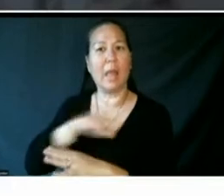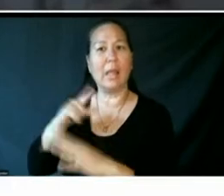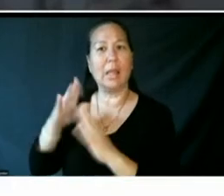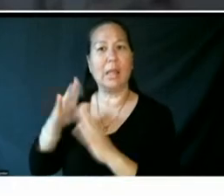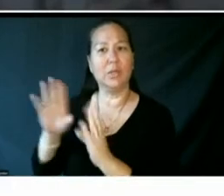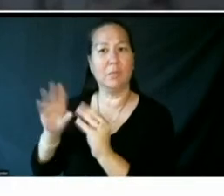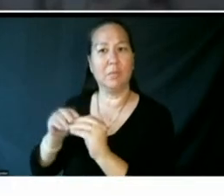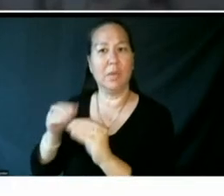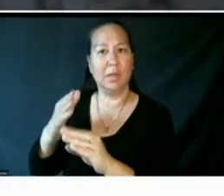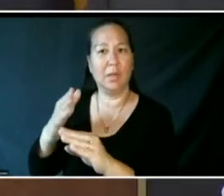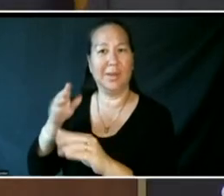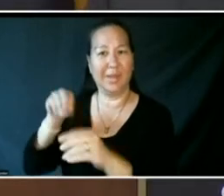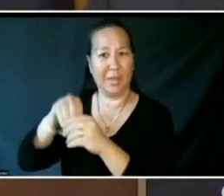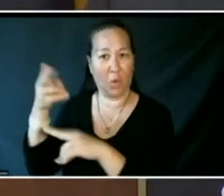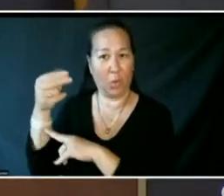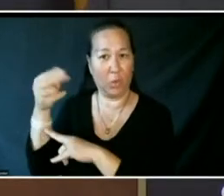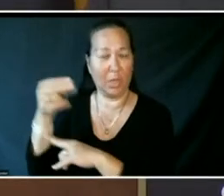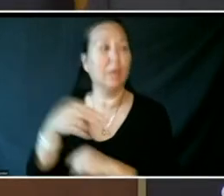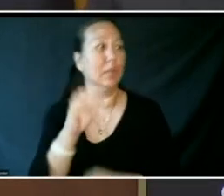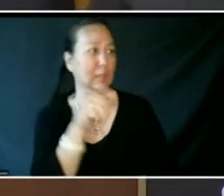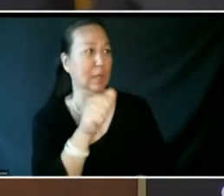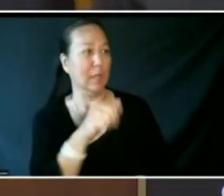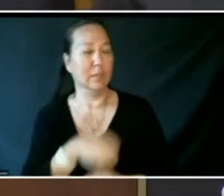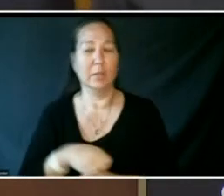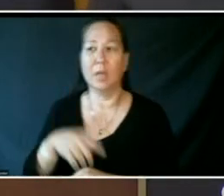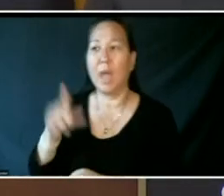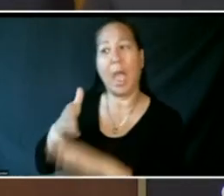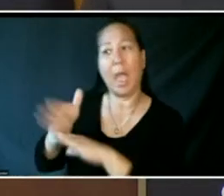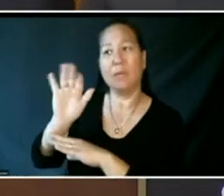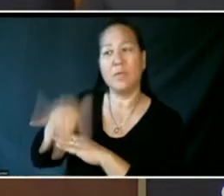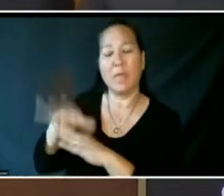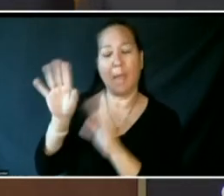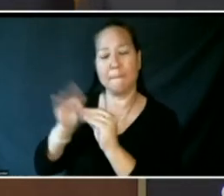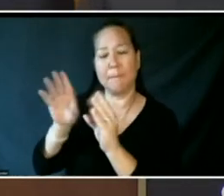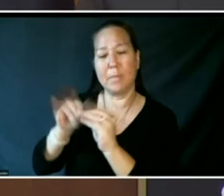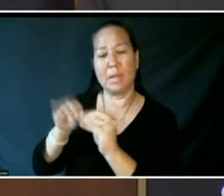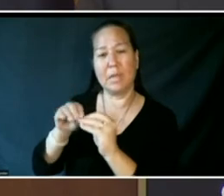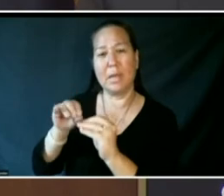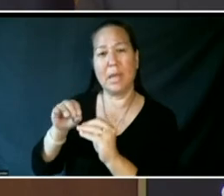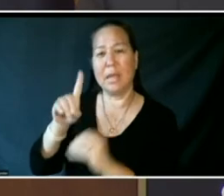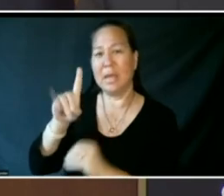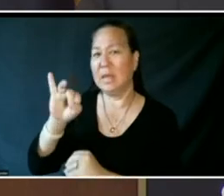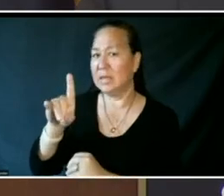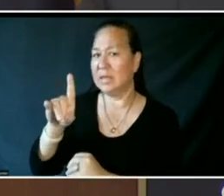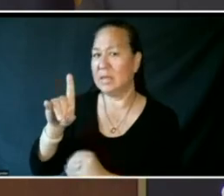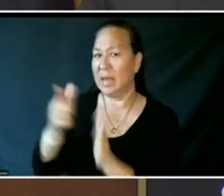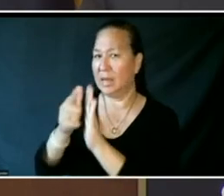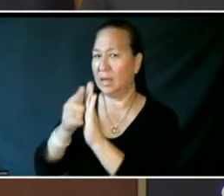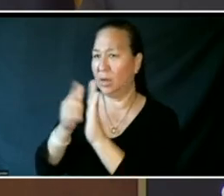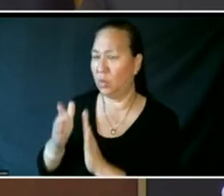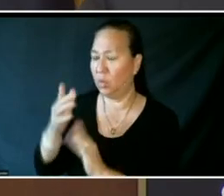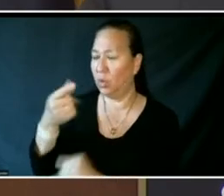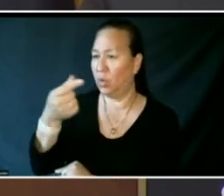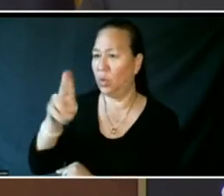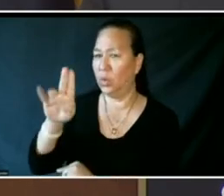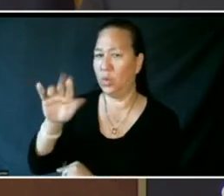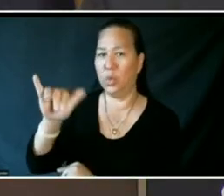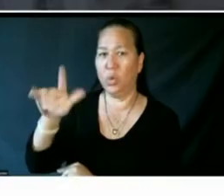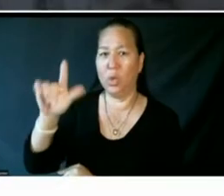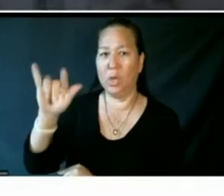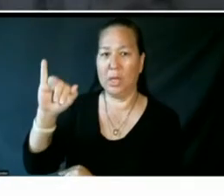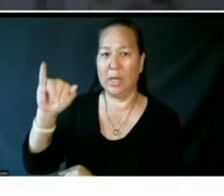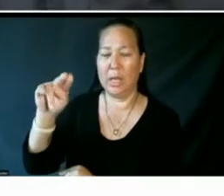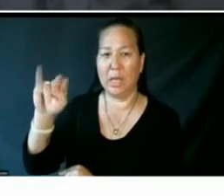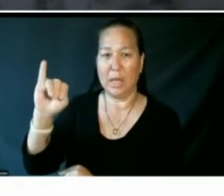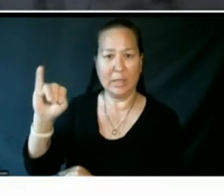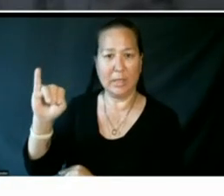sir. And at that meeting, did Mr. Giuliani raise any specific allegations of election fraud again?